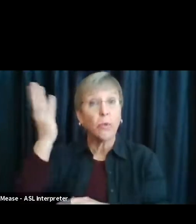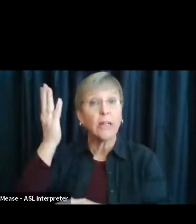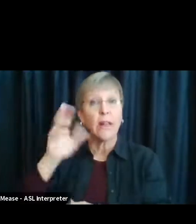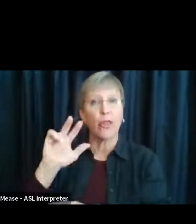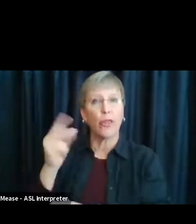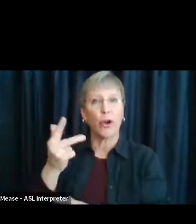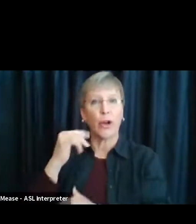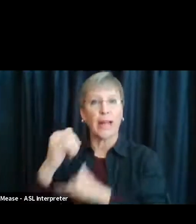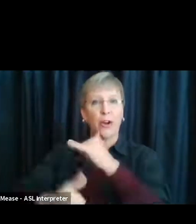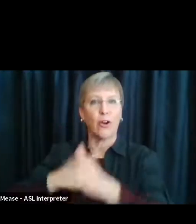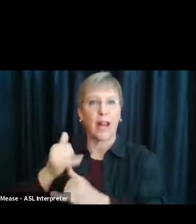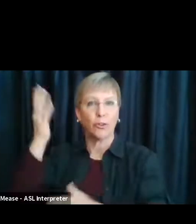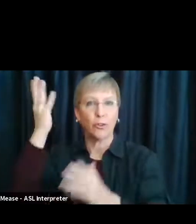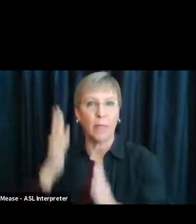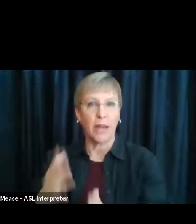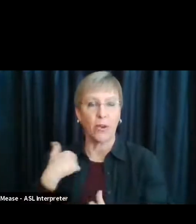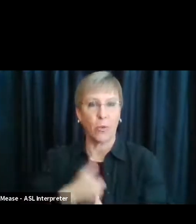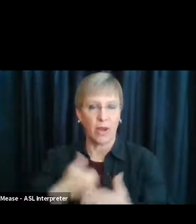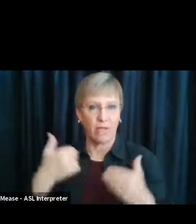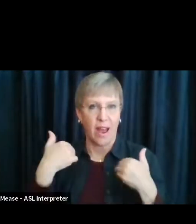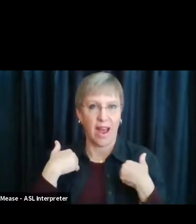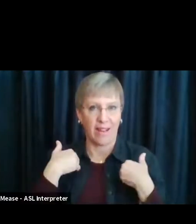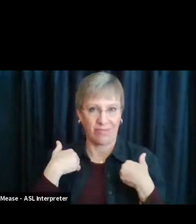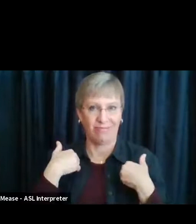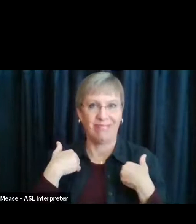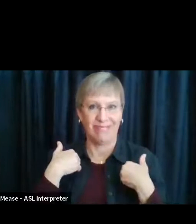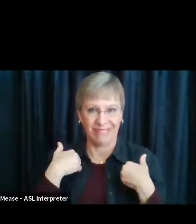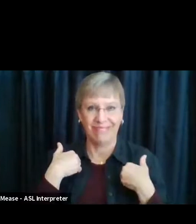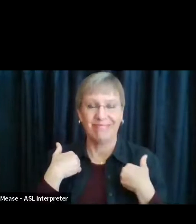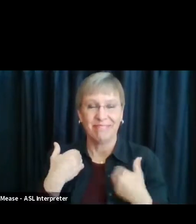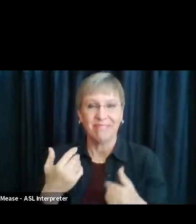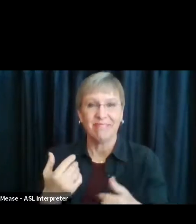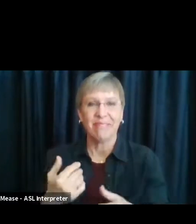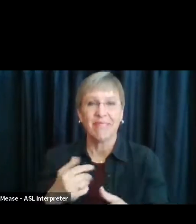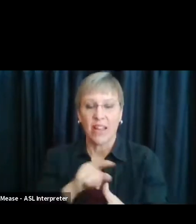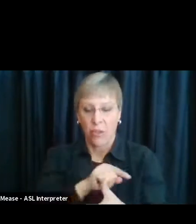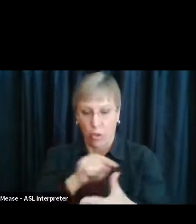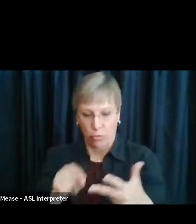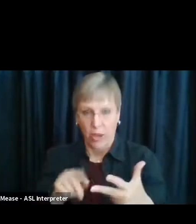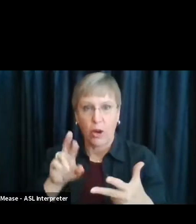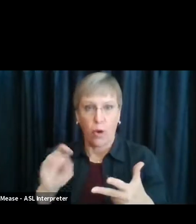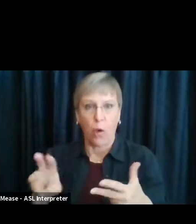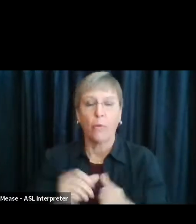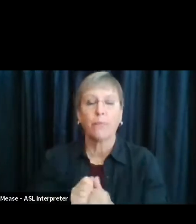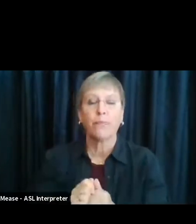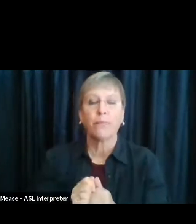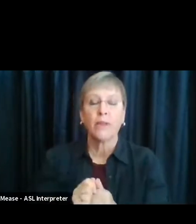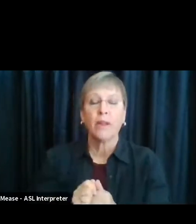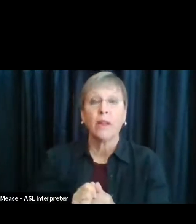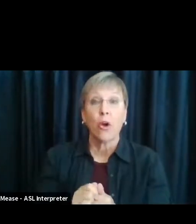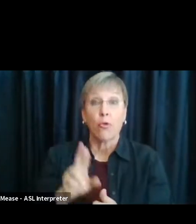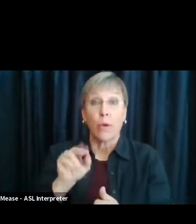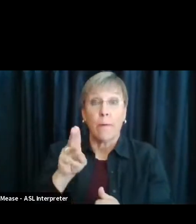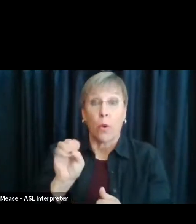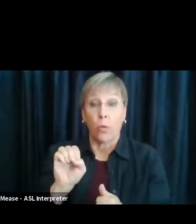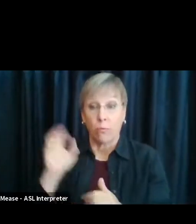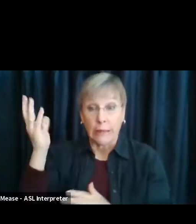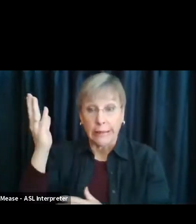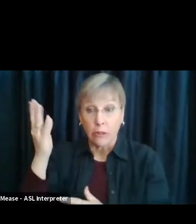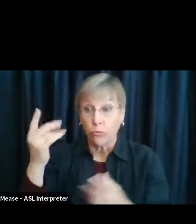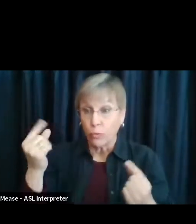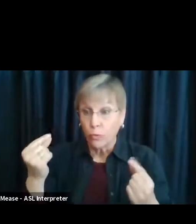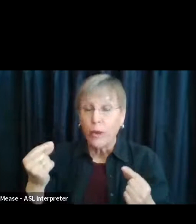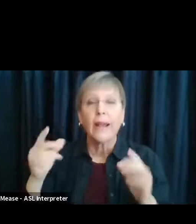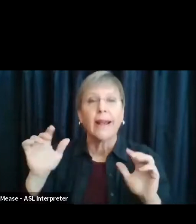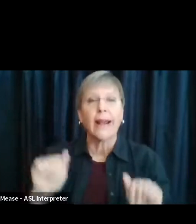third international speaker we have had in a row. One of the few advantages to remote presentations is the enhanced ability to bring